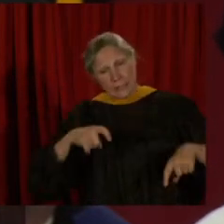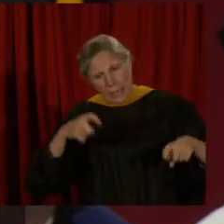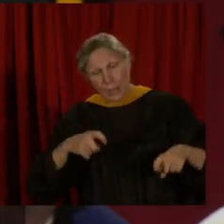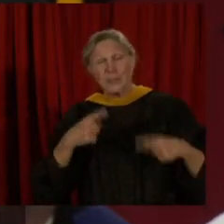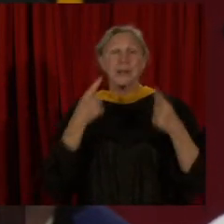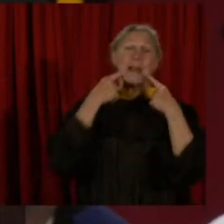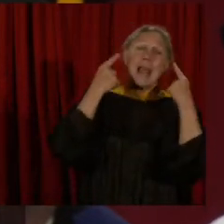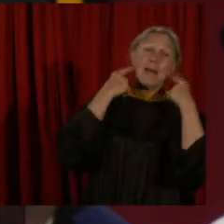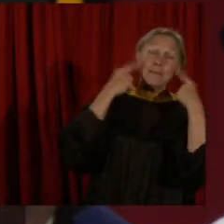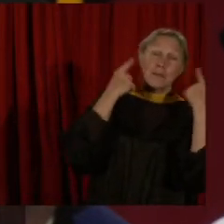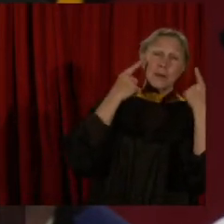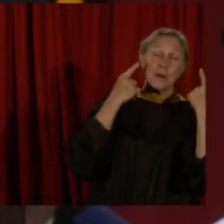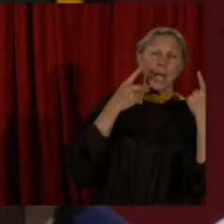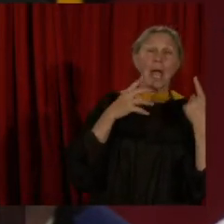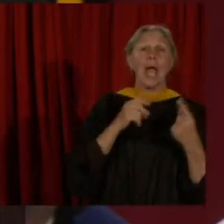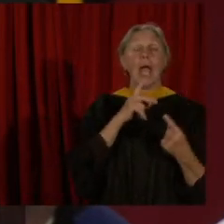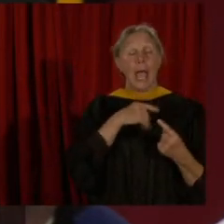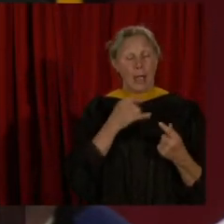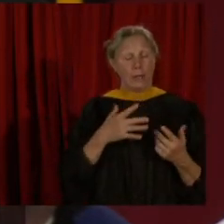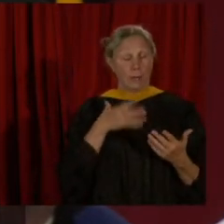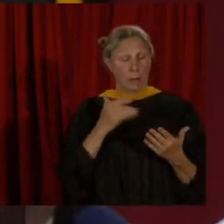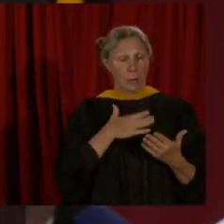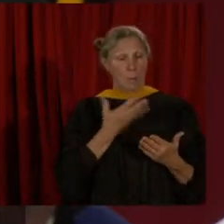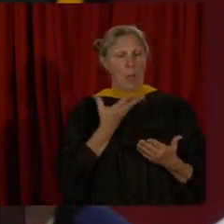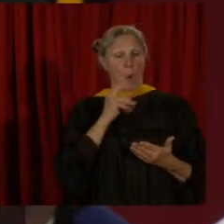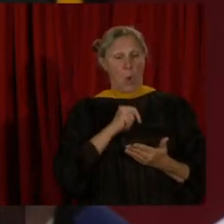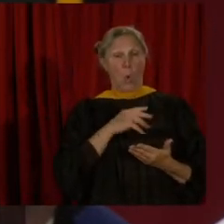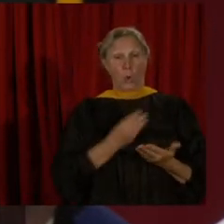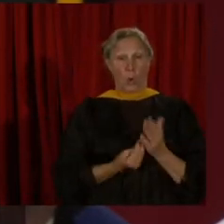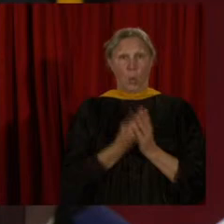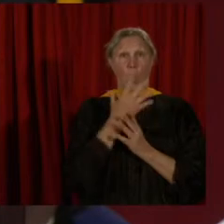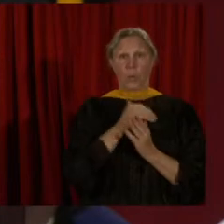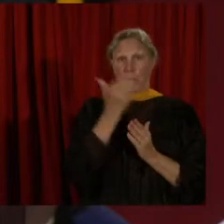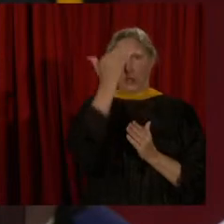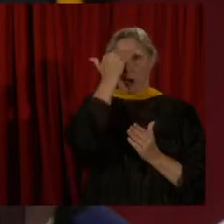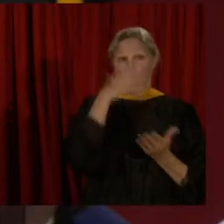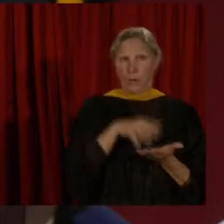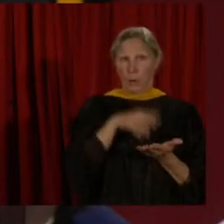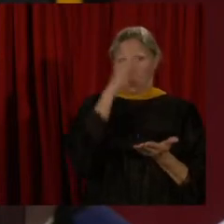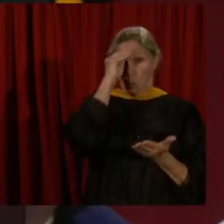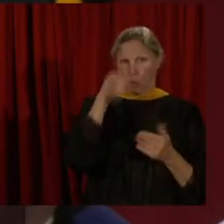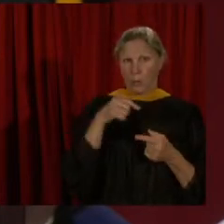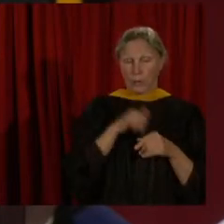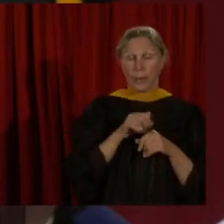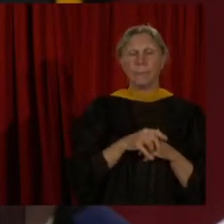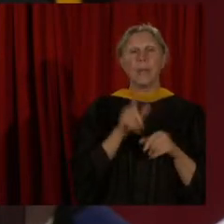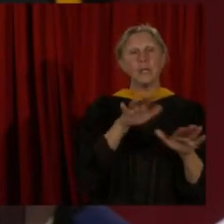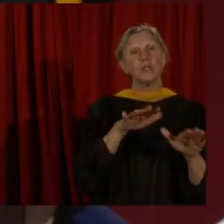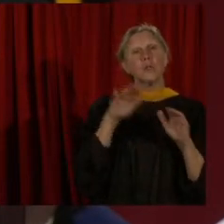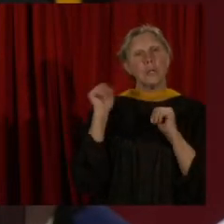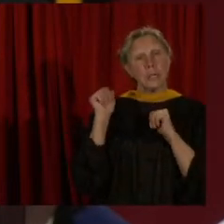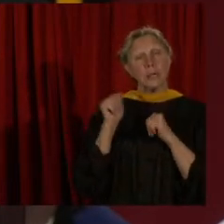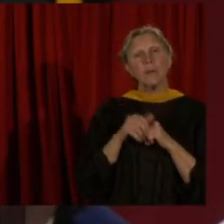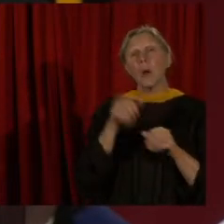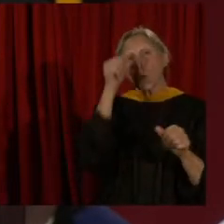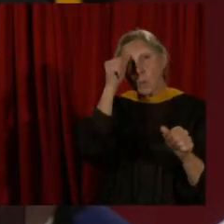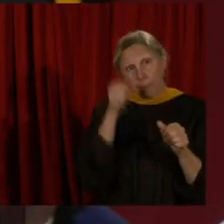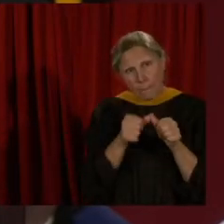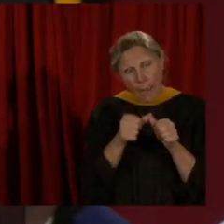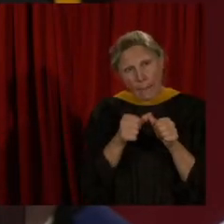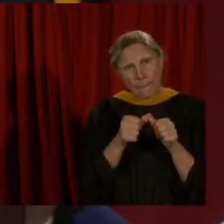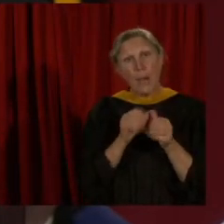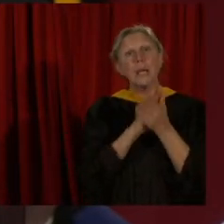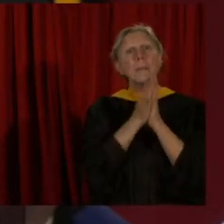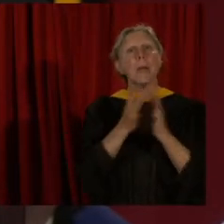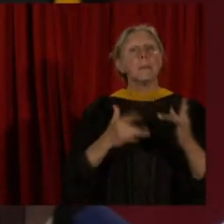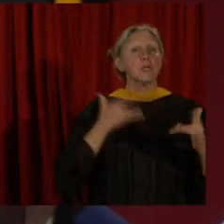laughter, and the personal growth and knowledge you've gained. As you leave here today, remember to be a